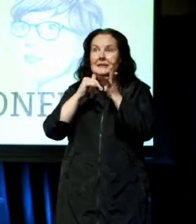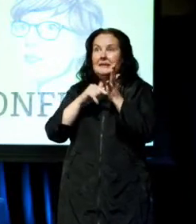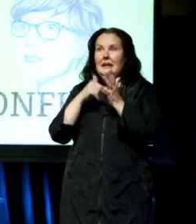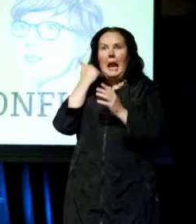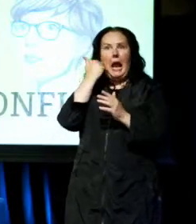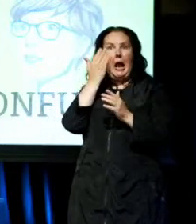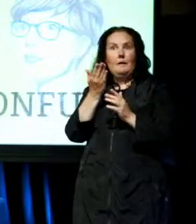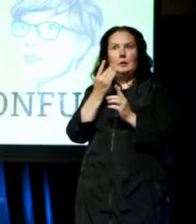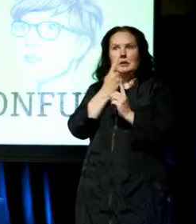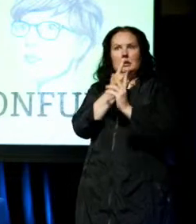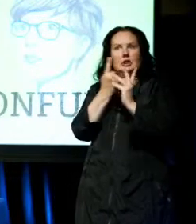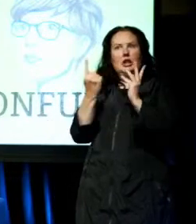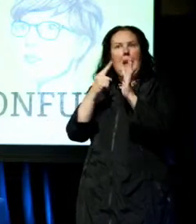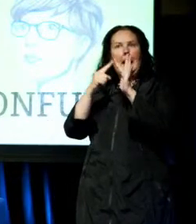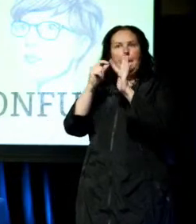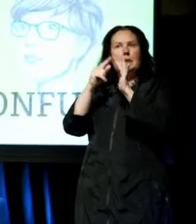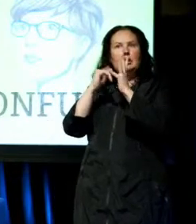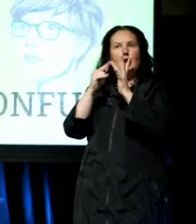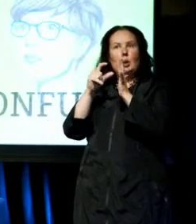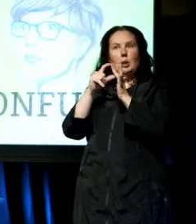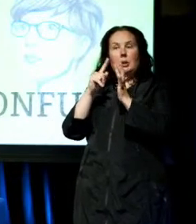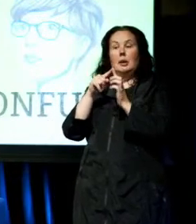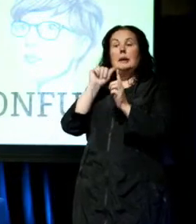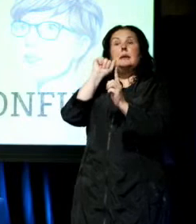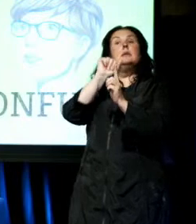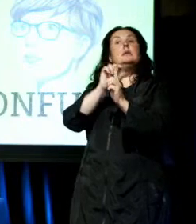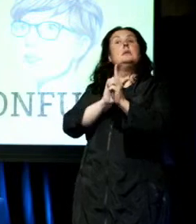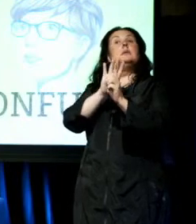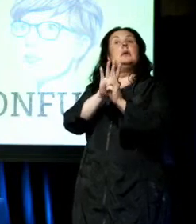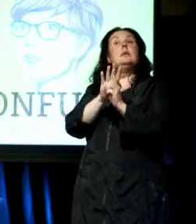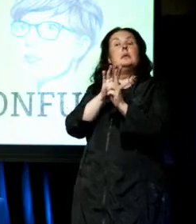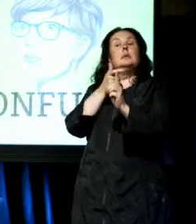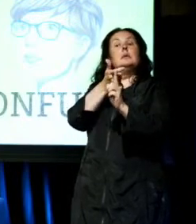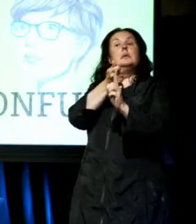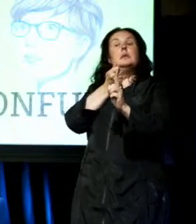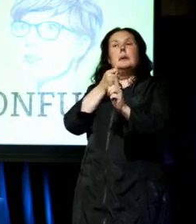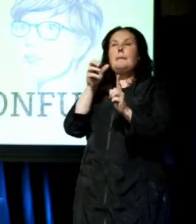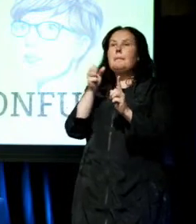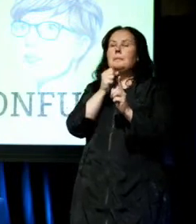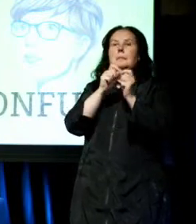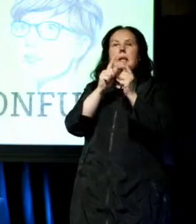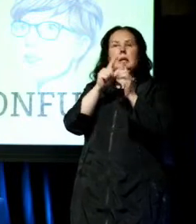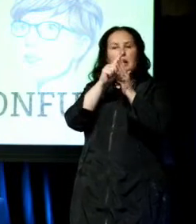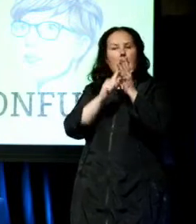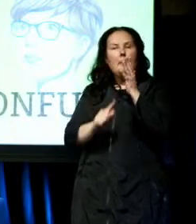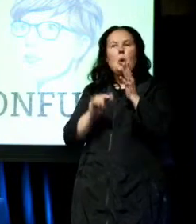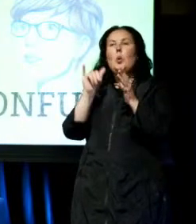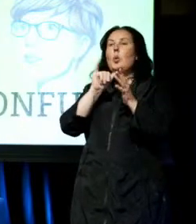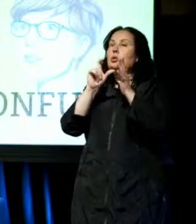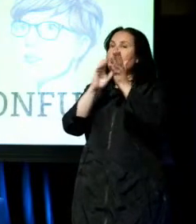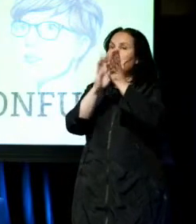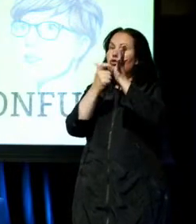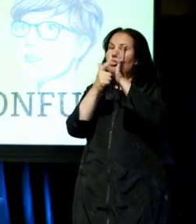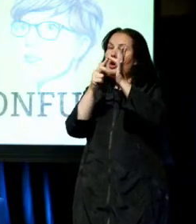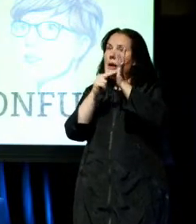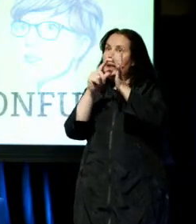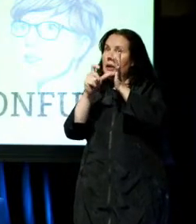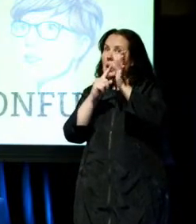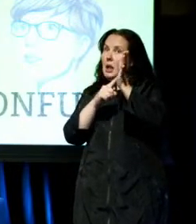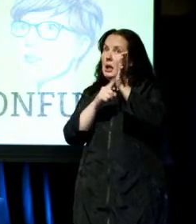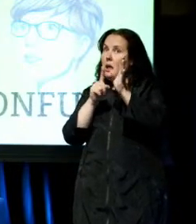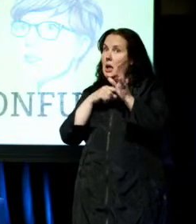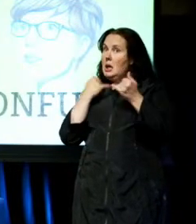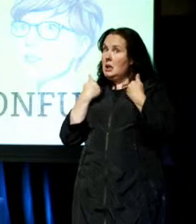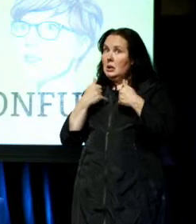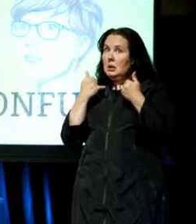are disabled or chronically ill or both. The reason I say or both is because you can be disabled and not chronically ill, and you can also be